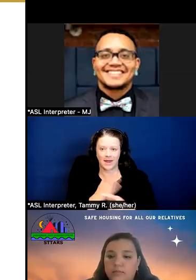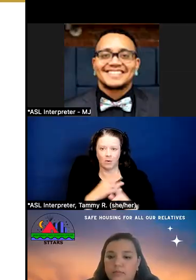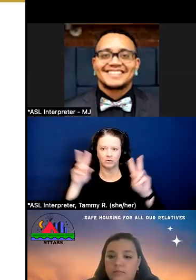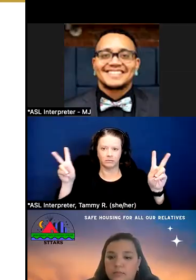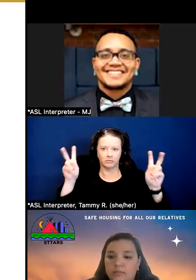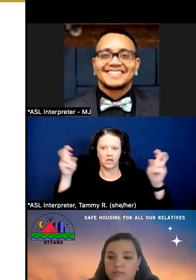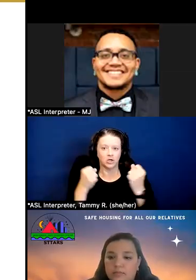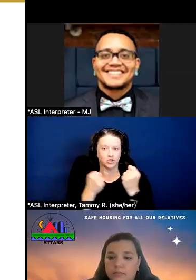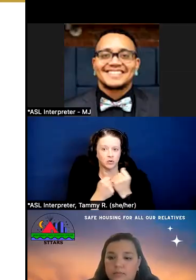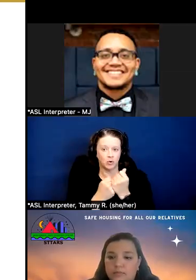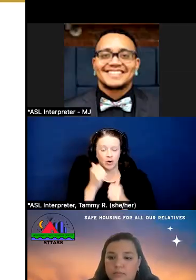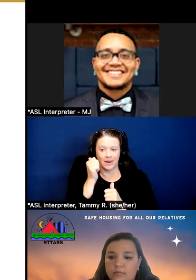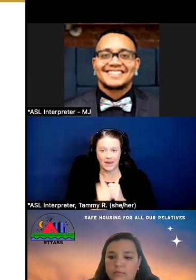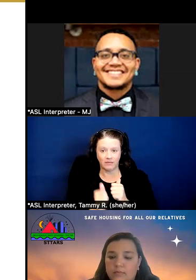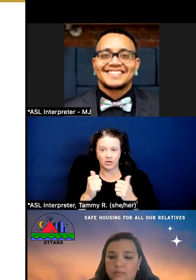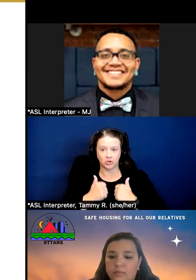Survivor report.